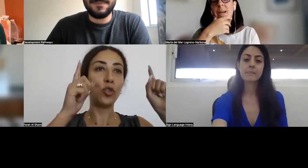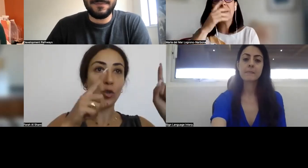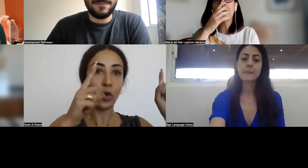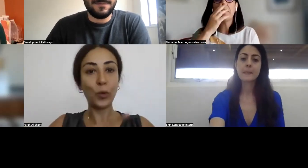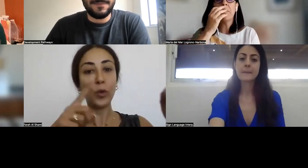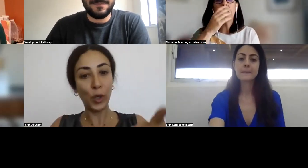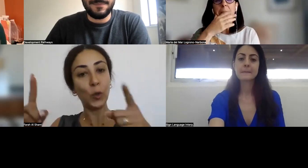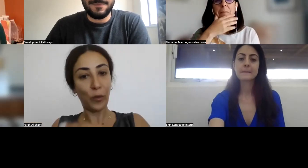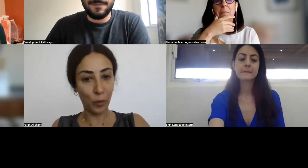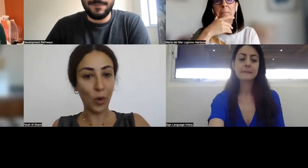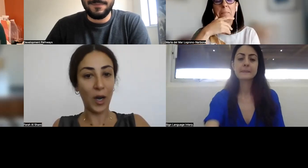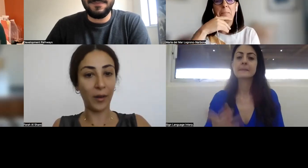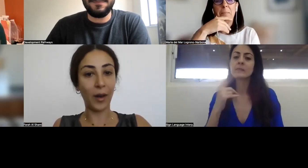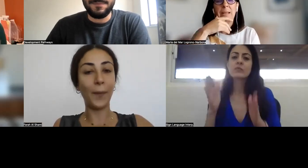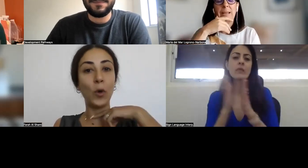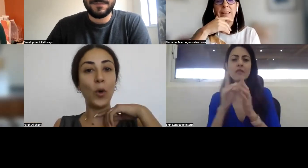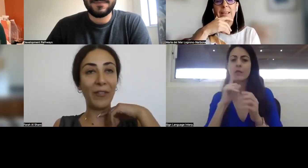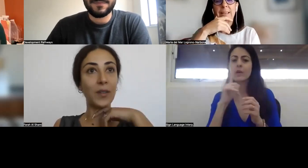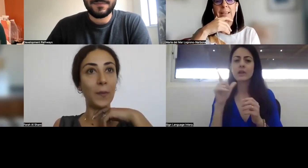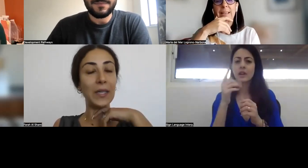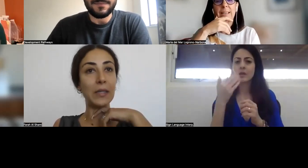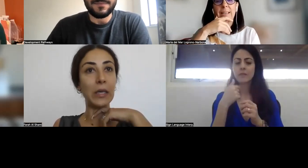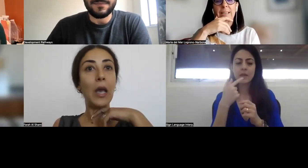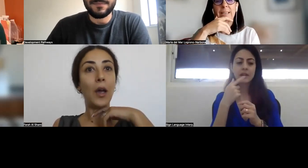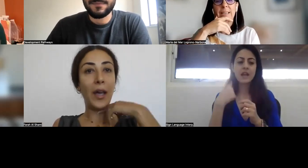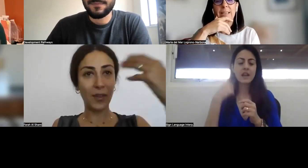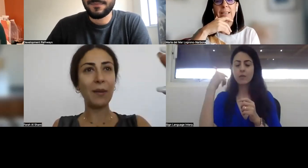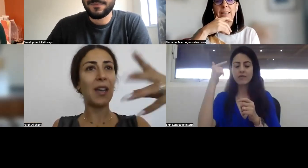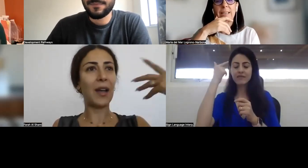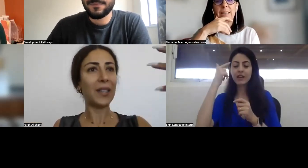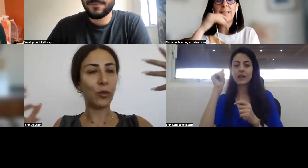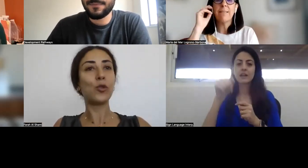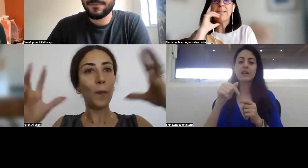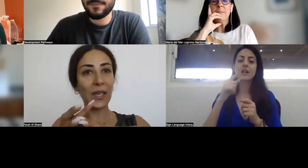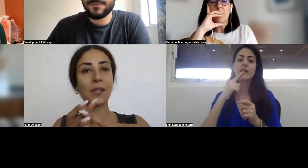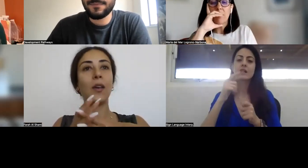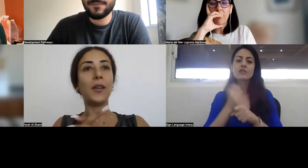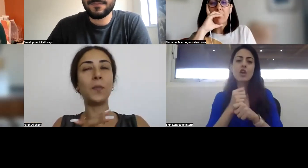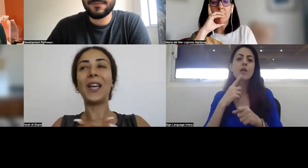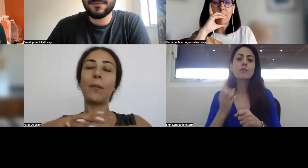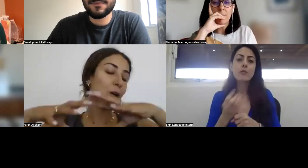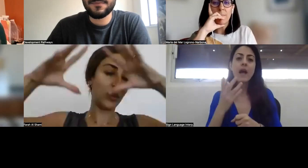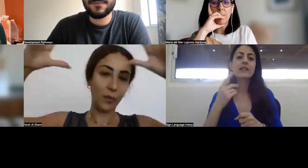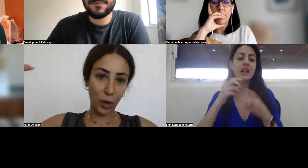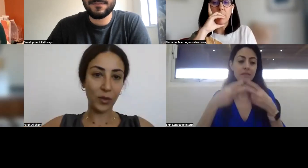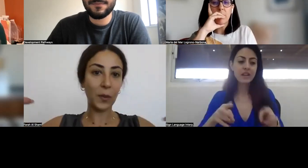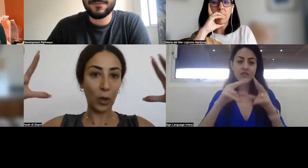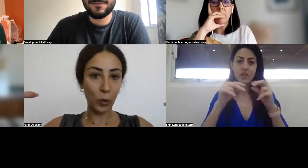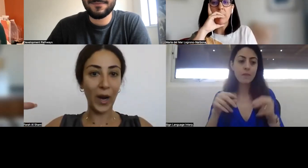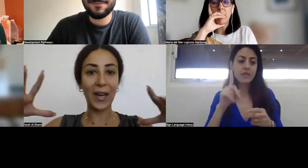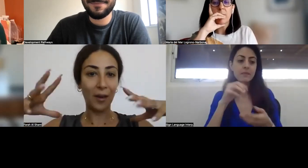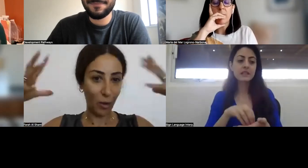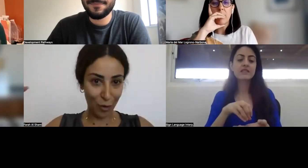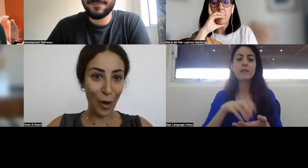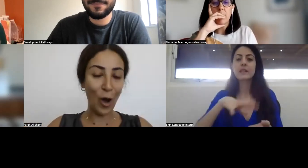for just the poor youth who have a disability. And at the same time, I might have also mixed speaking about the